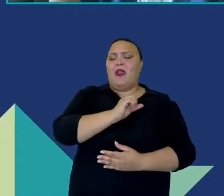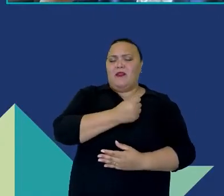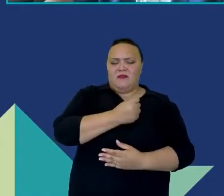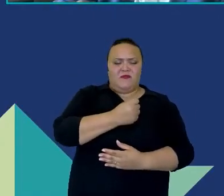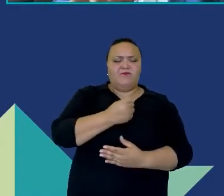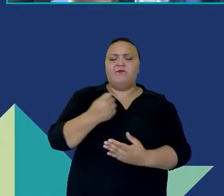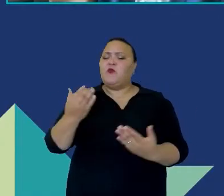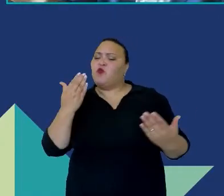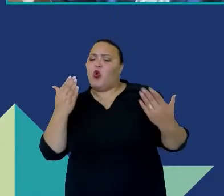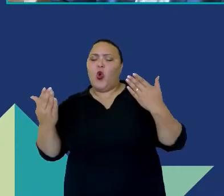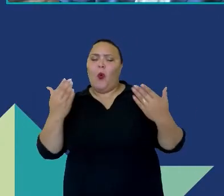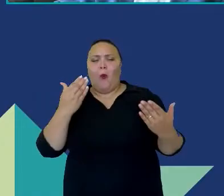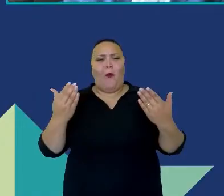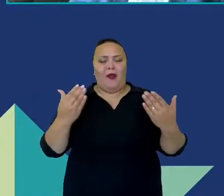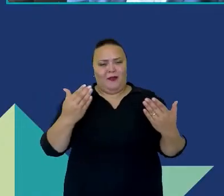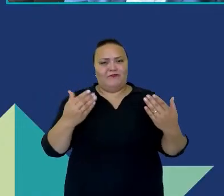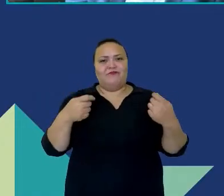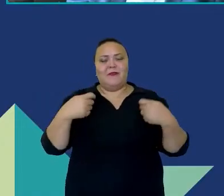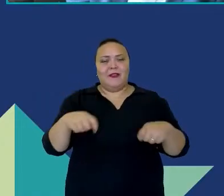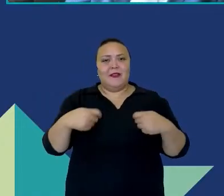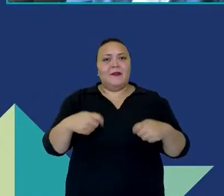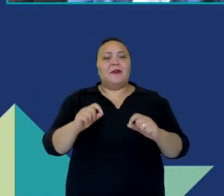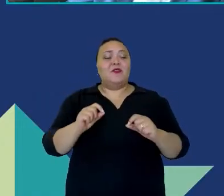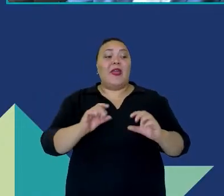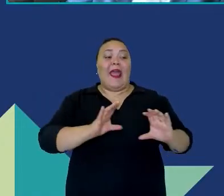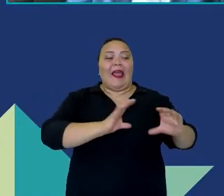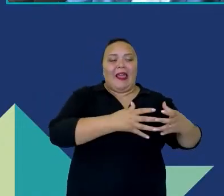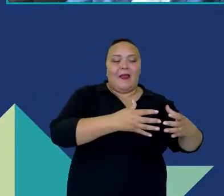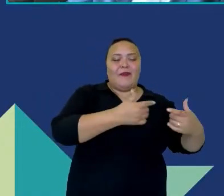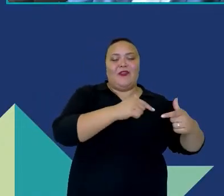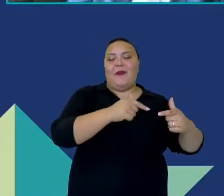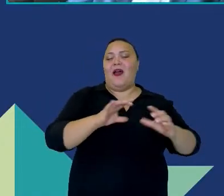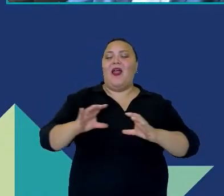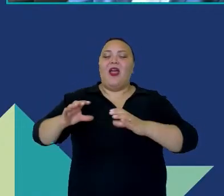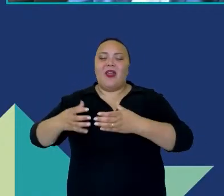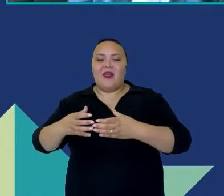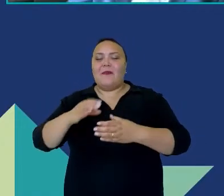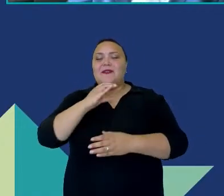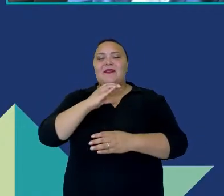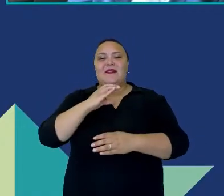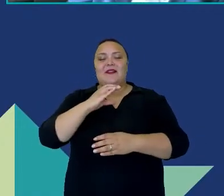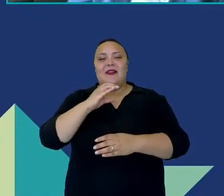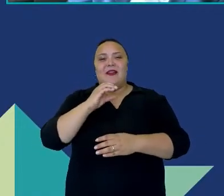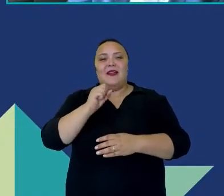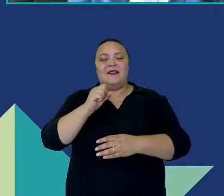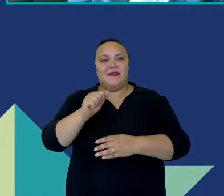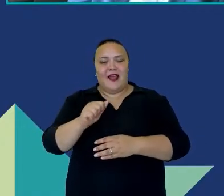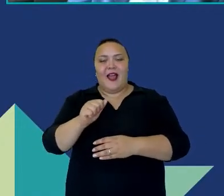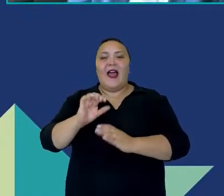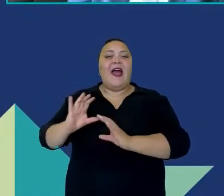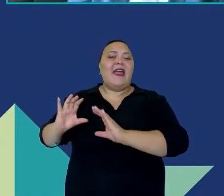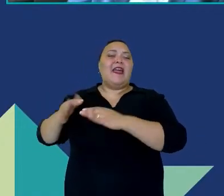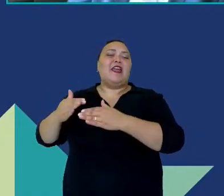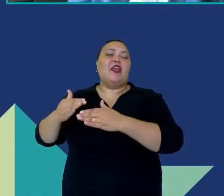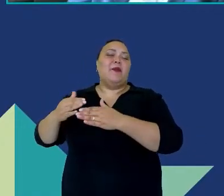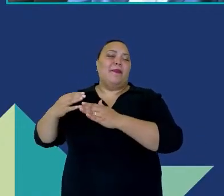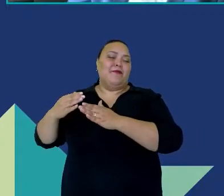with the TSF, everybody speaks the same language. And of course, nowadays,